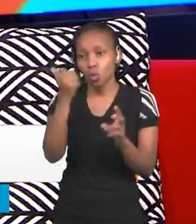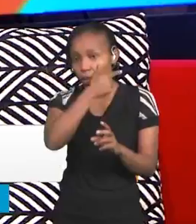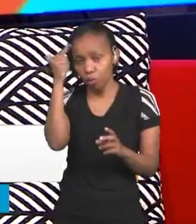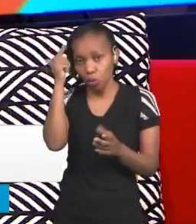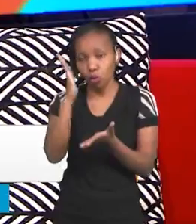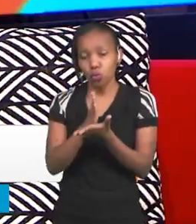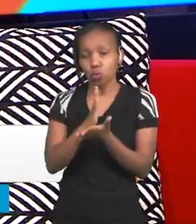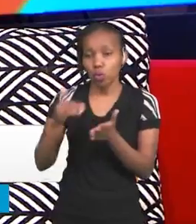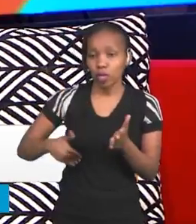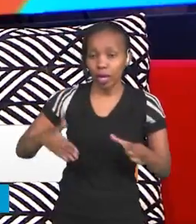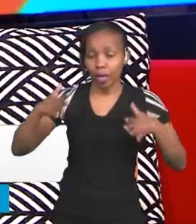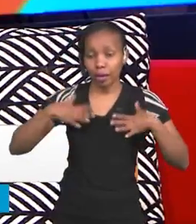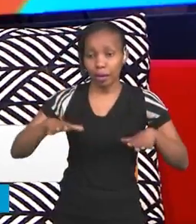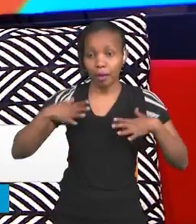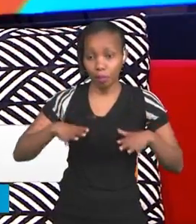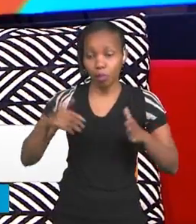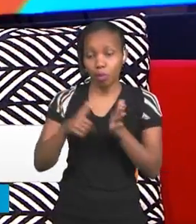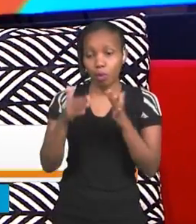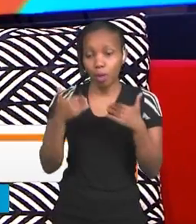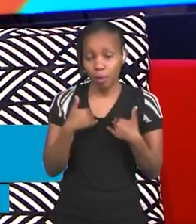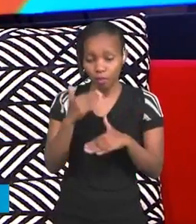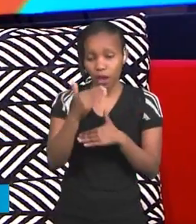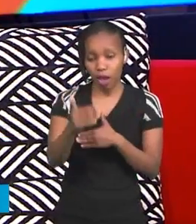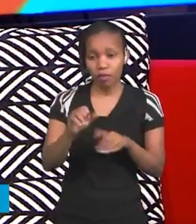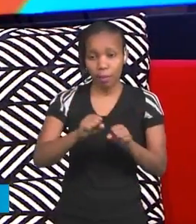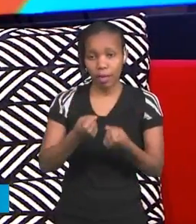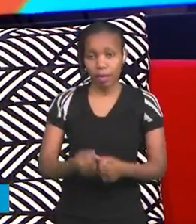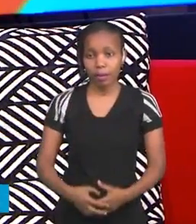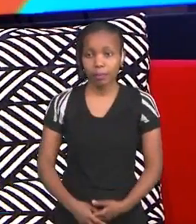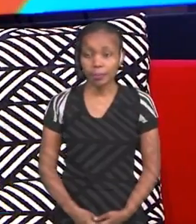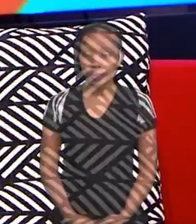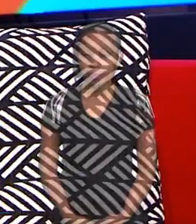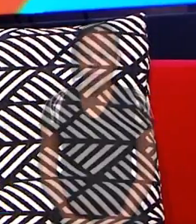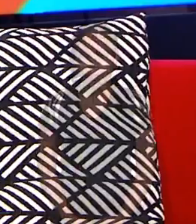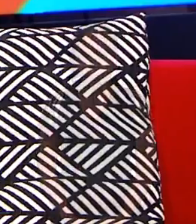day, the youths are on the spot. So all that coming to you after a short break.